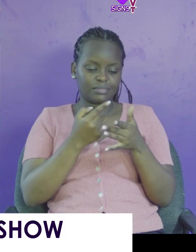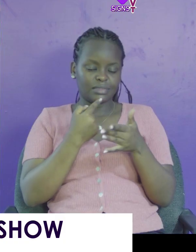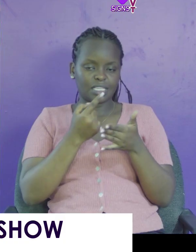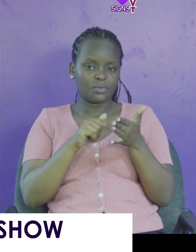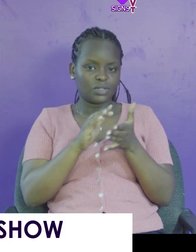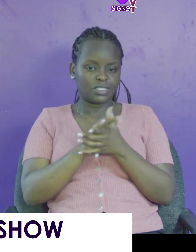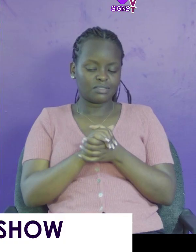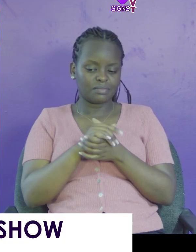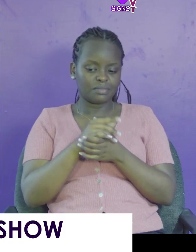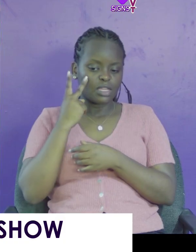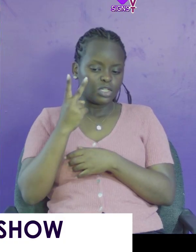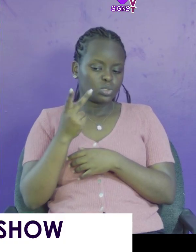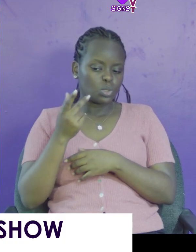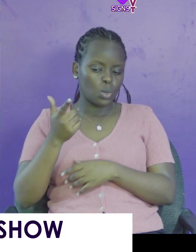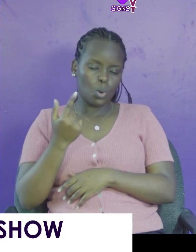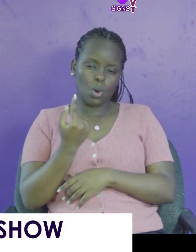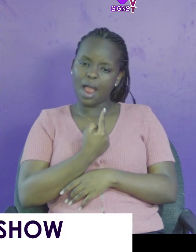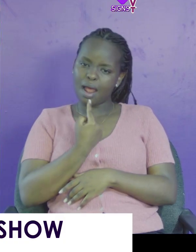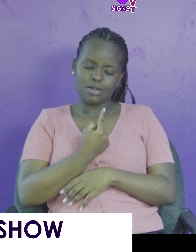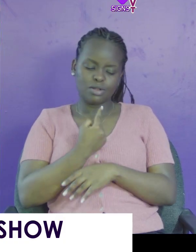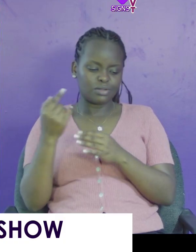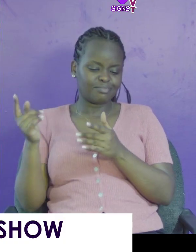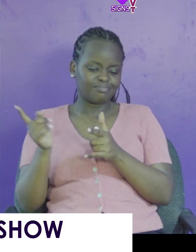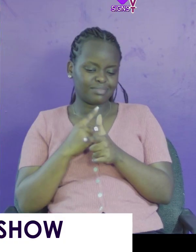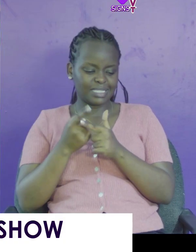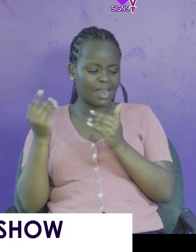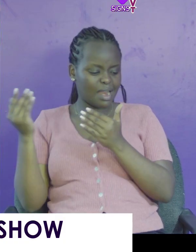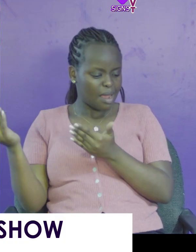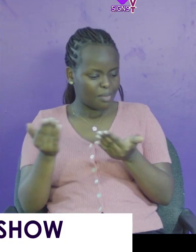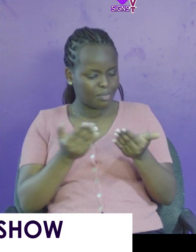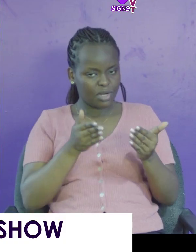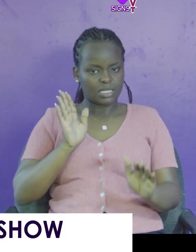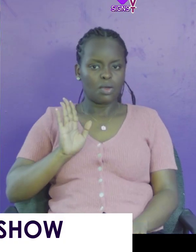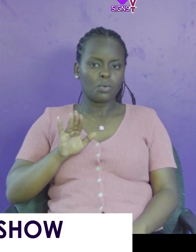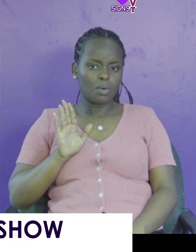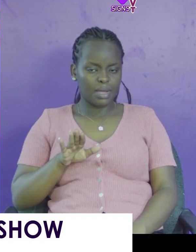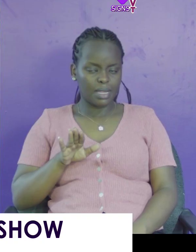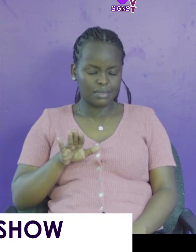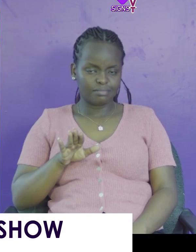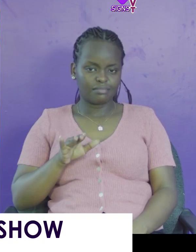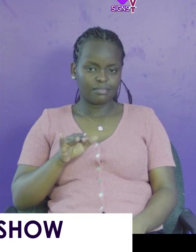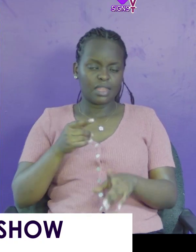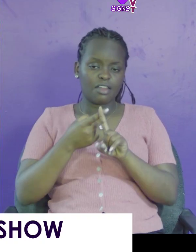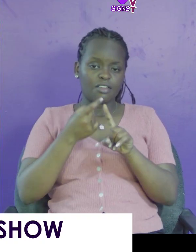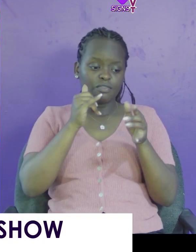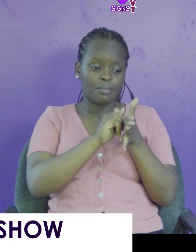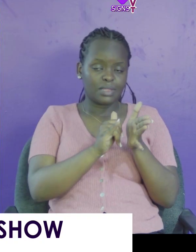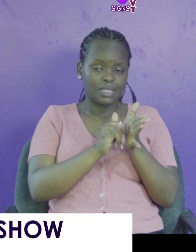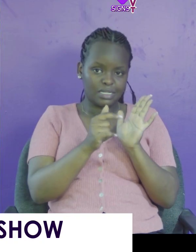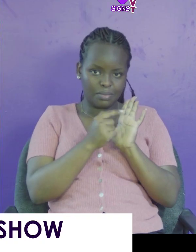saw that he was lonely. That is now when he brought into the picture a woman. So from that point,